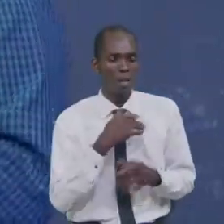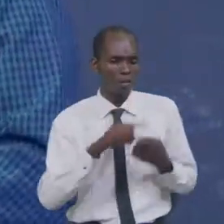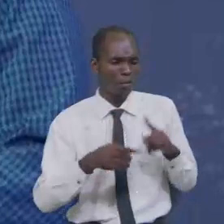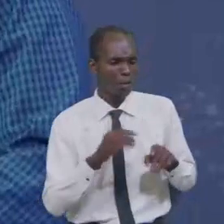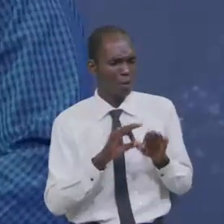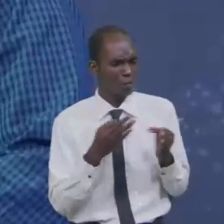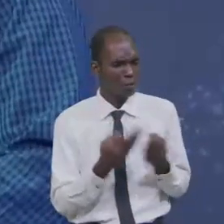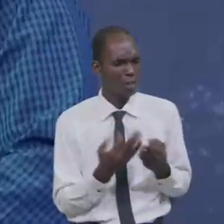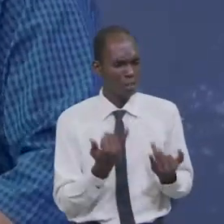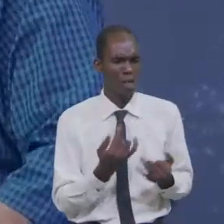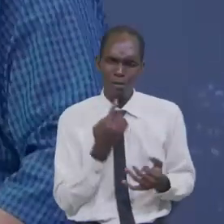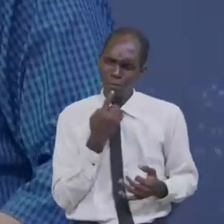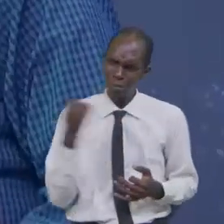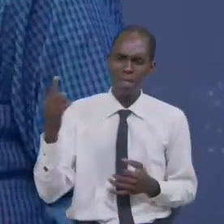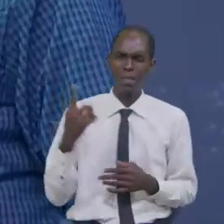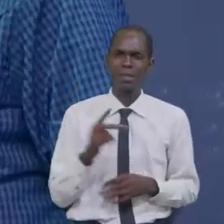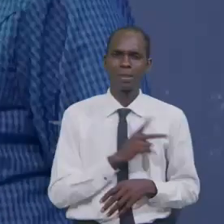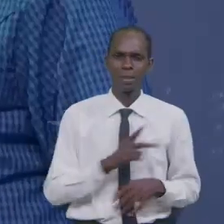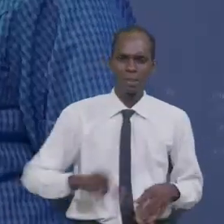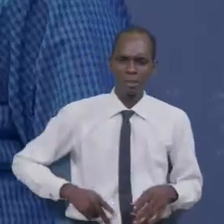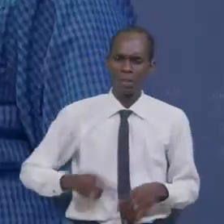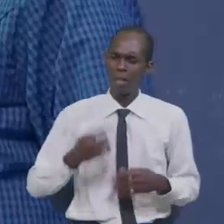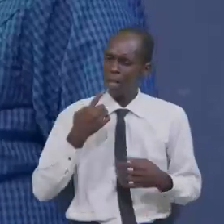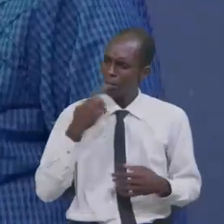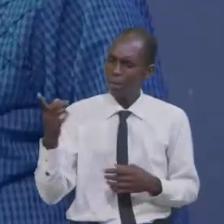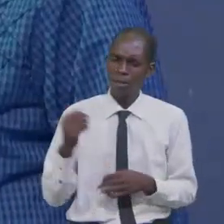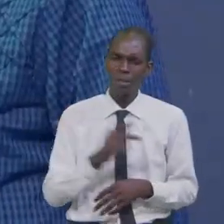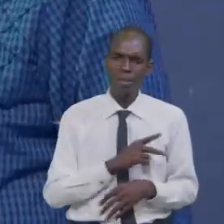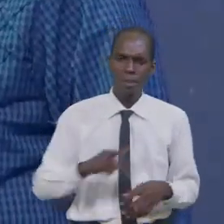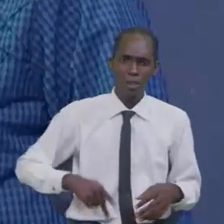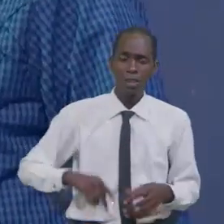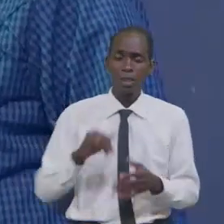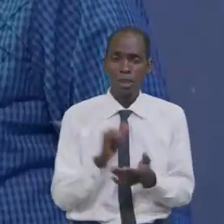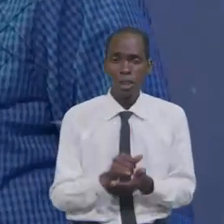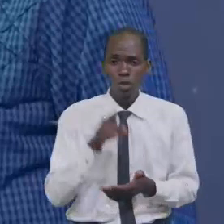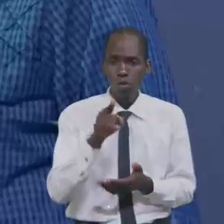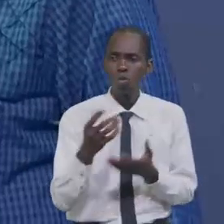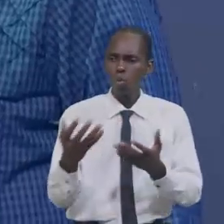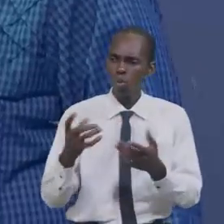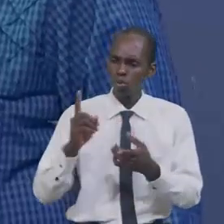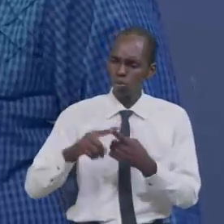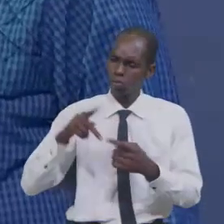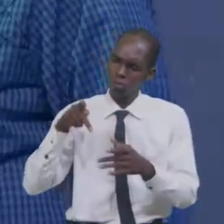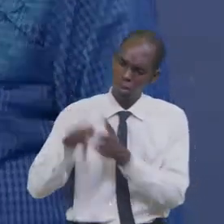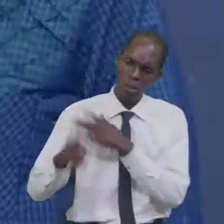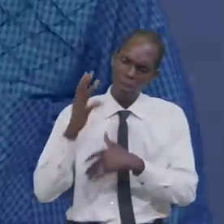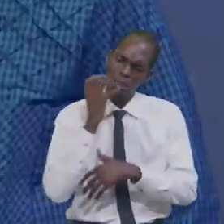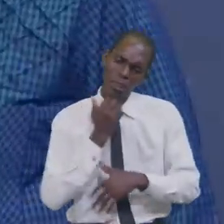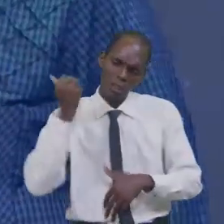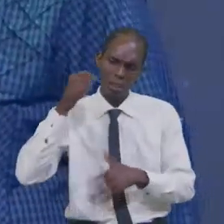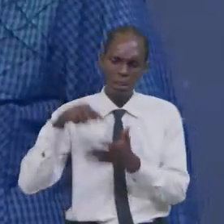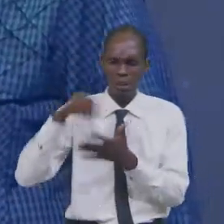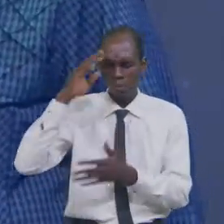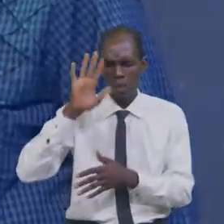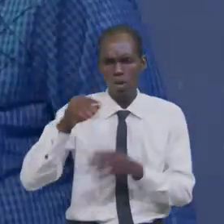to the king and tell the king, you demand the life of this man, your enemy, come and